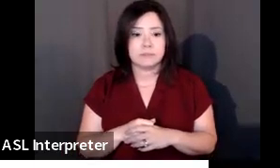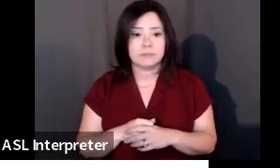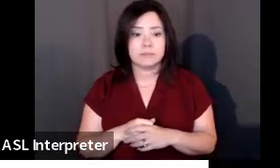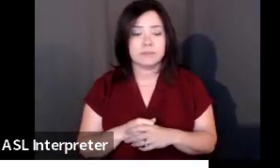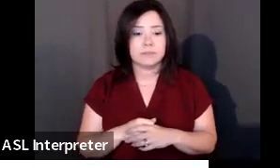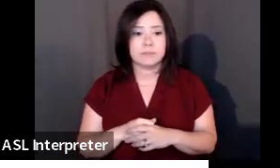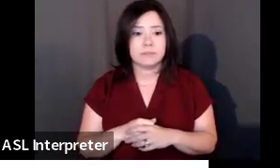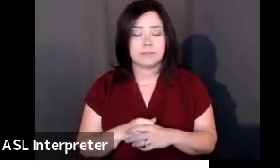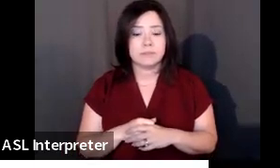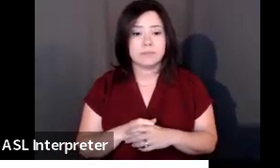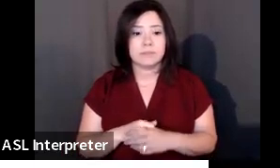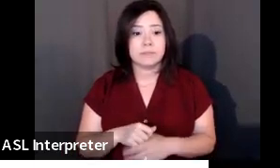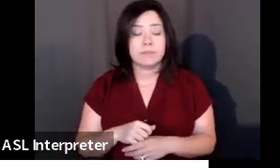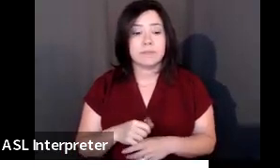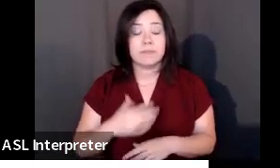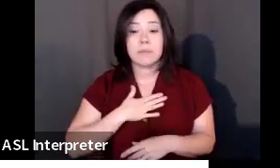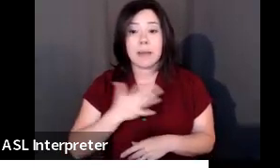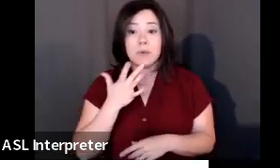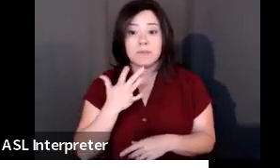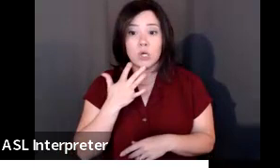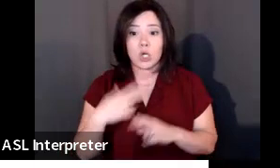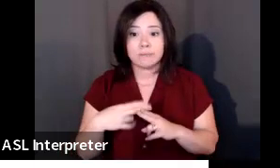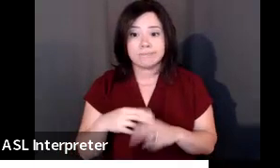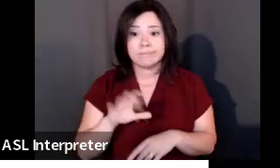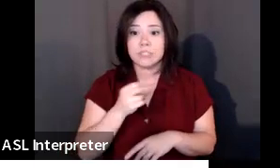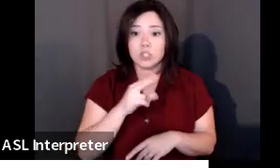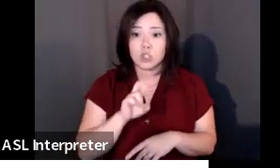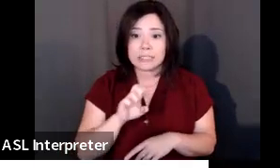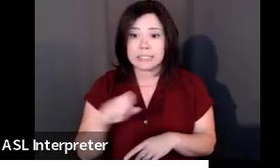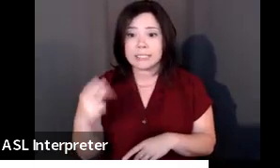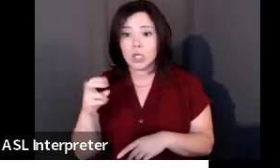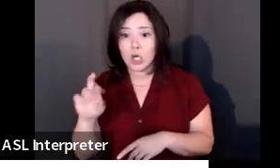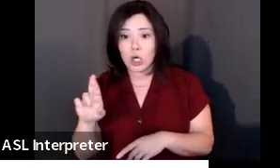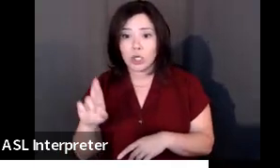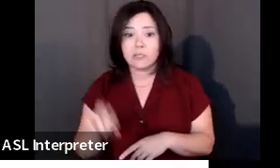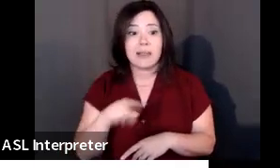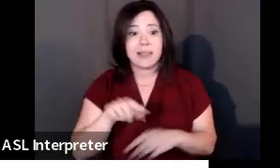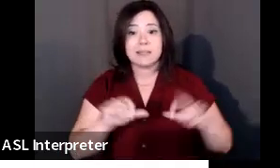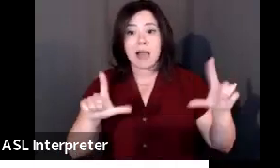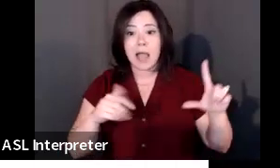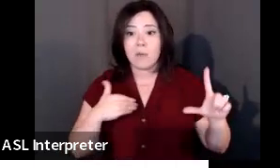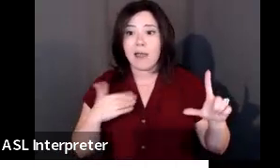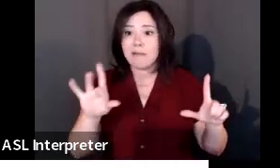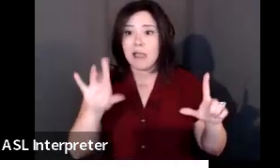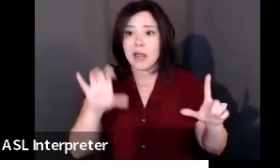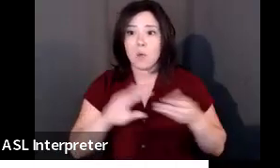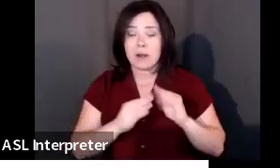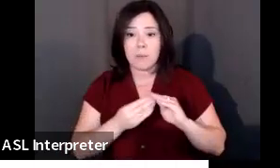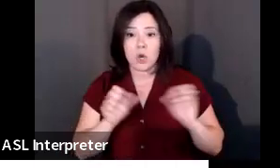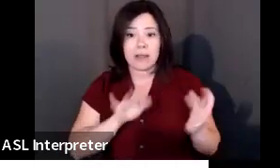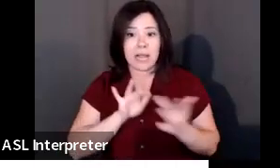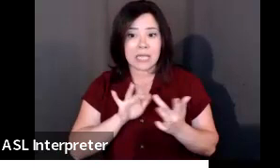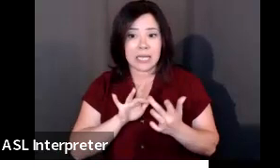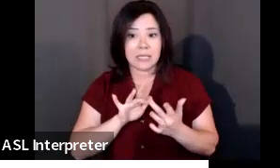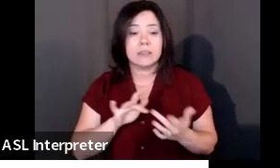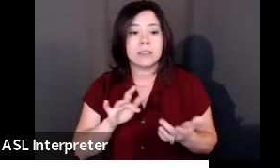My pronouns are she and hers. And then on this slide, we have our 800 number to contact us, and I'll just read that out loud.